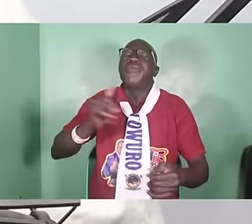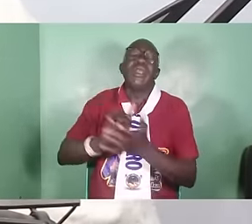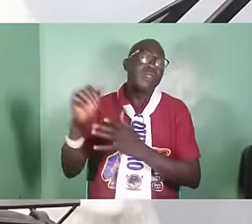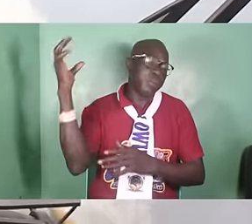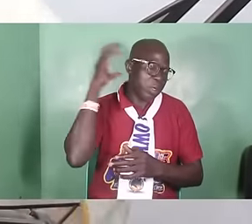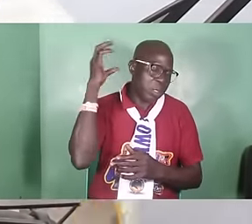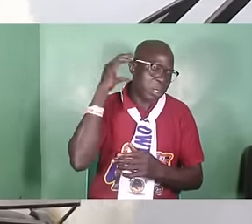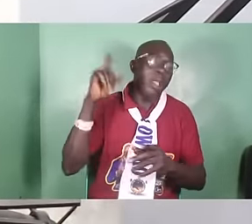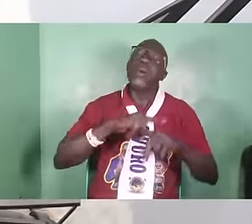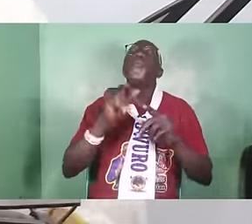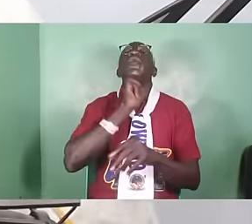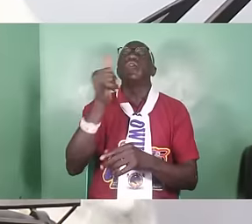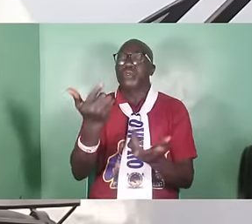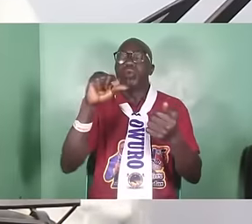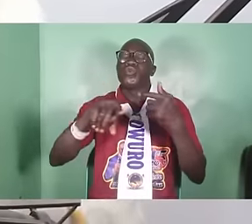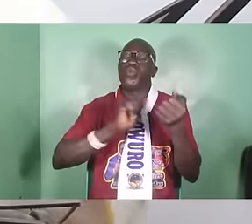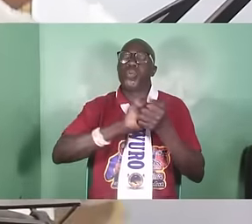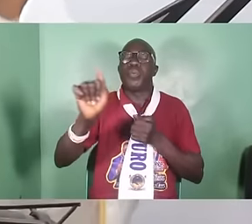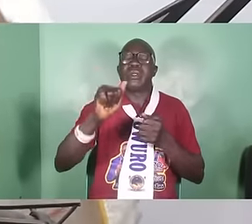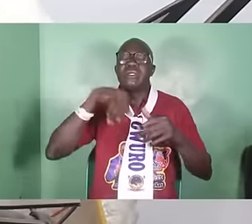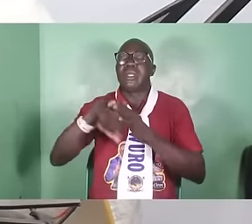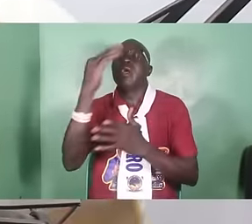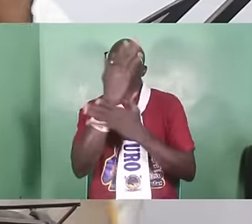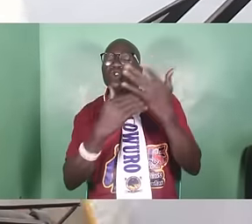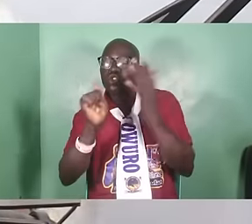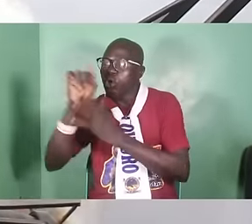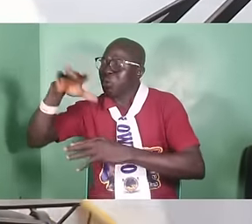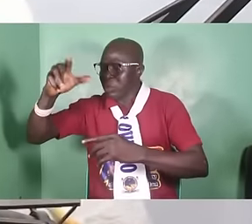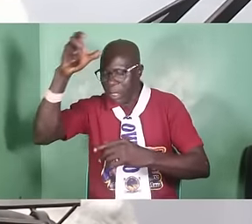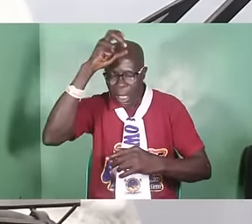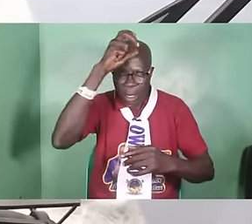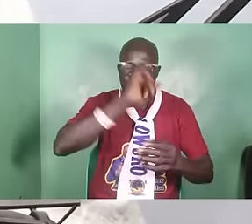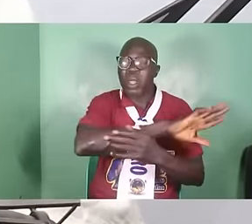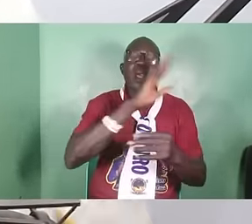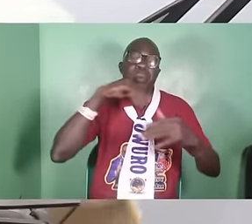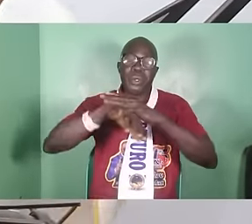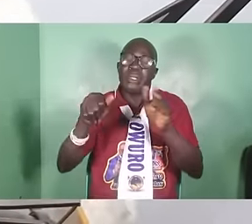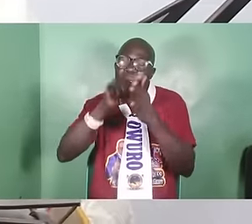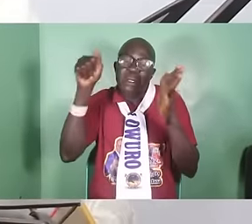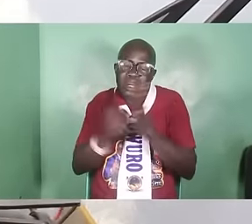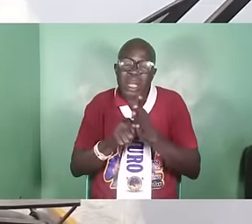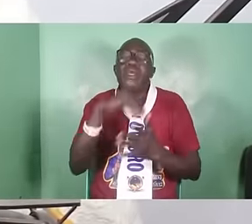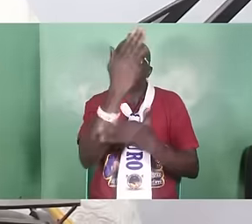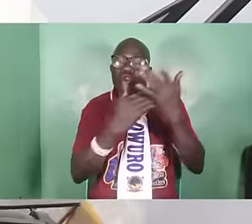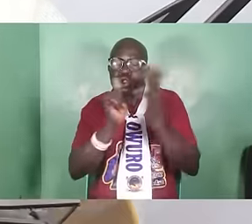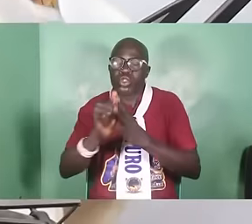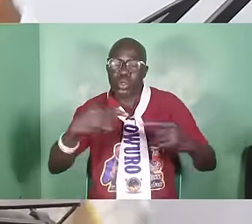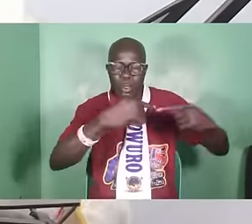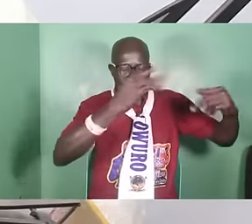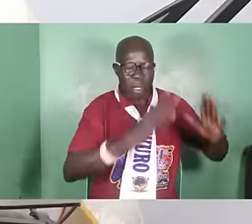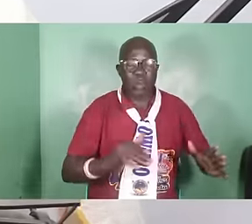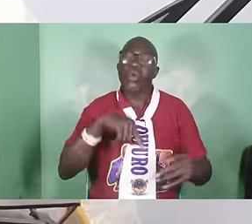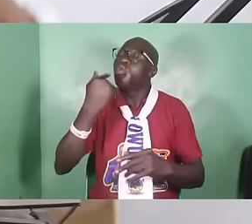lady, but only one see, who said, I want nephew him, you know, one bear. Is all this nephew him that left him? I want